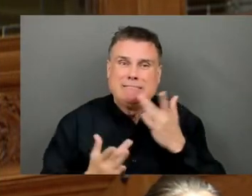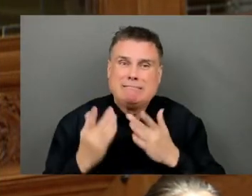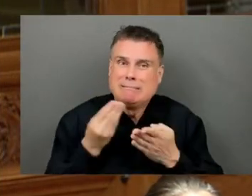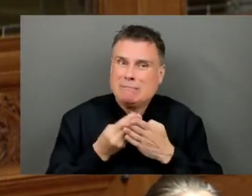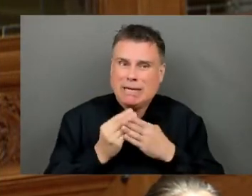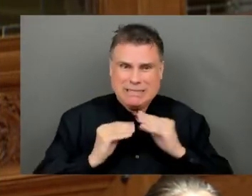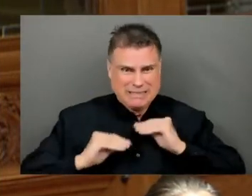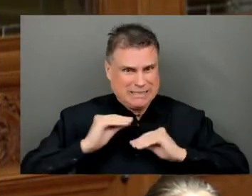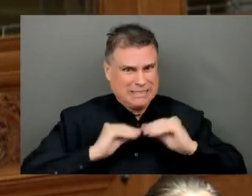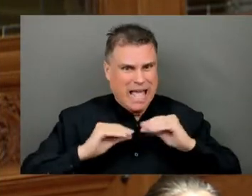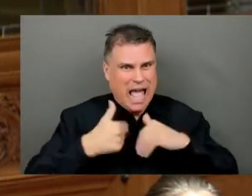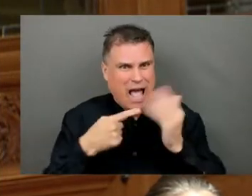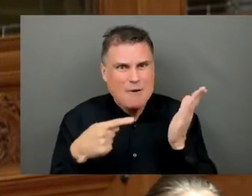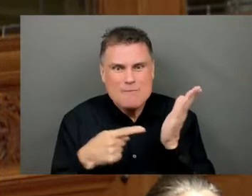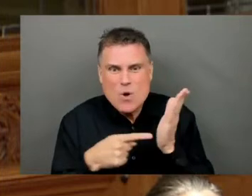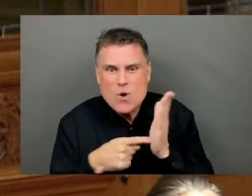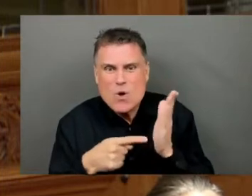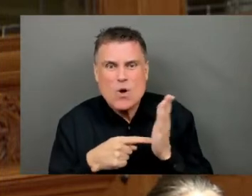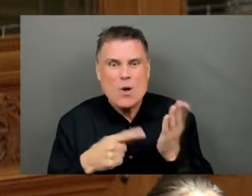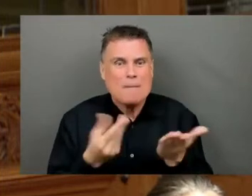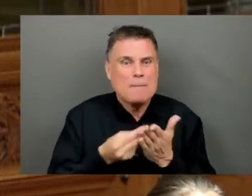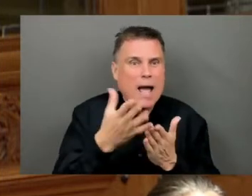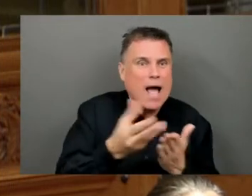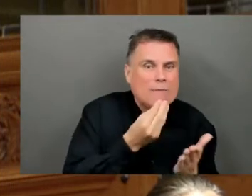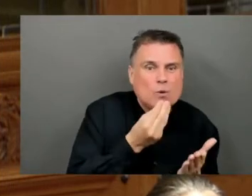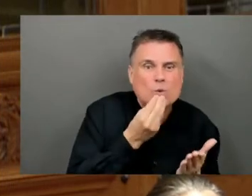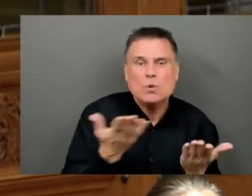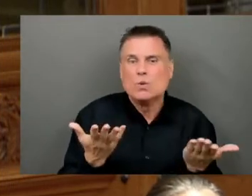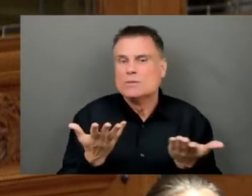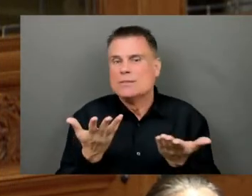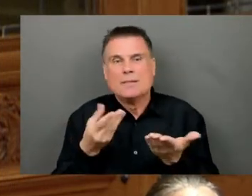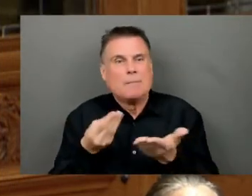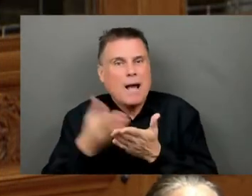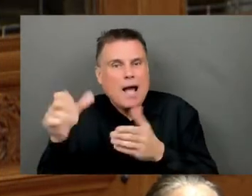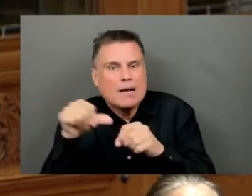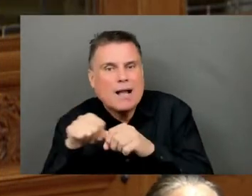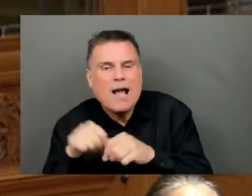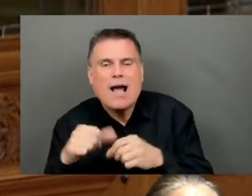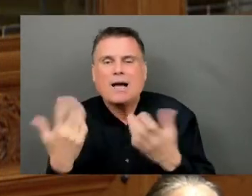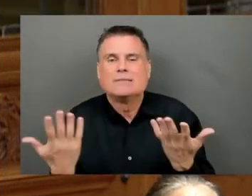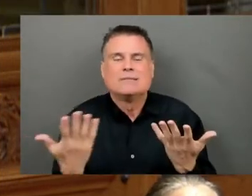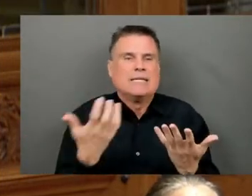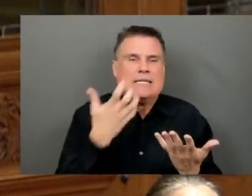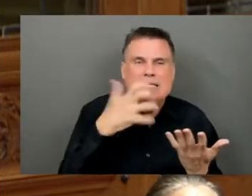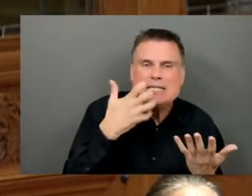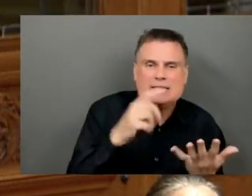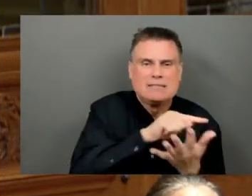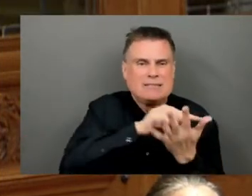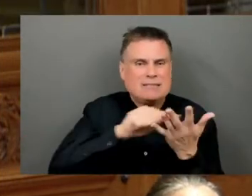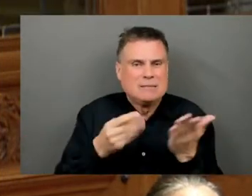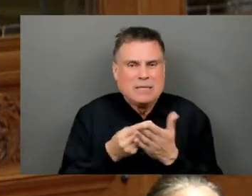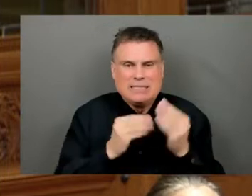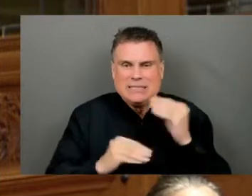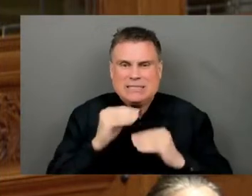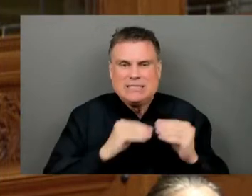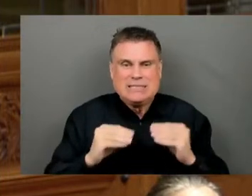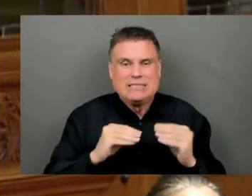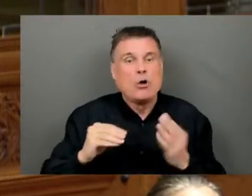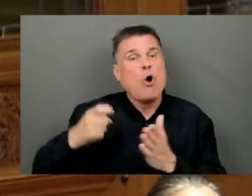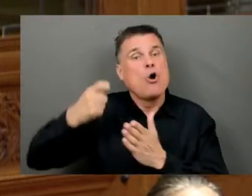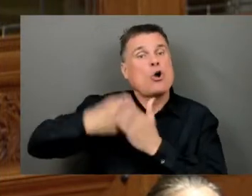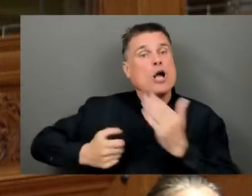time. Politicians are ignoring the real causes of the cost of living crisis and scapegoating putting a price on carbon